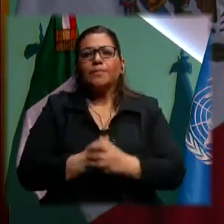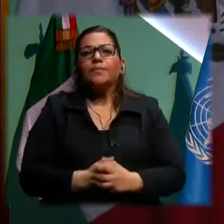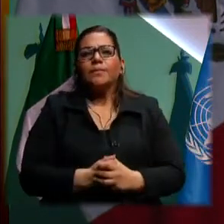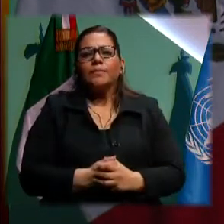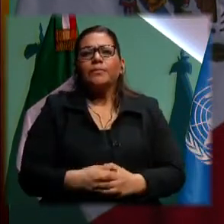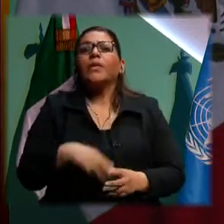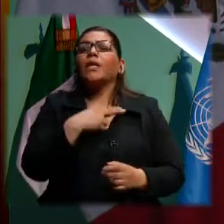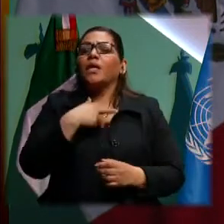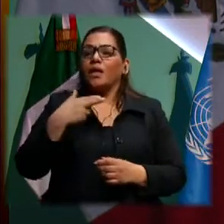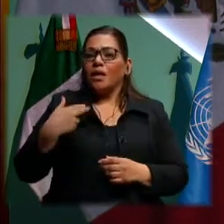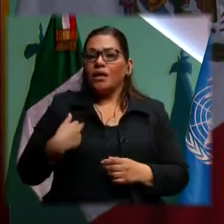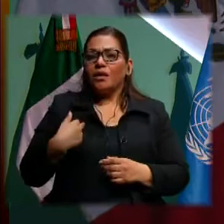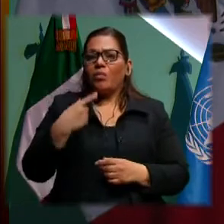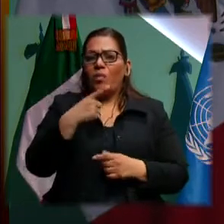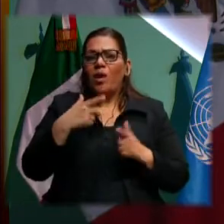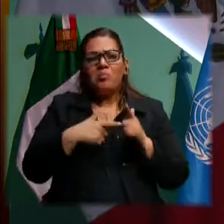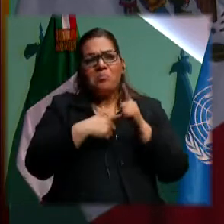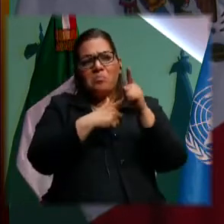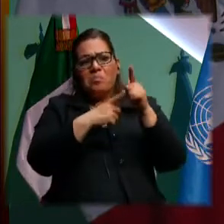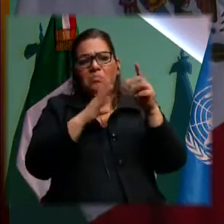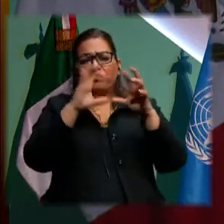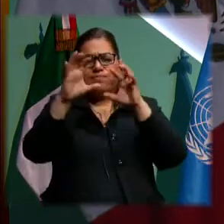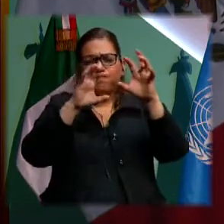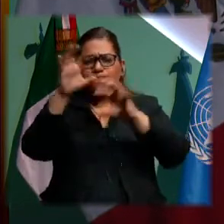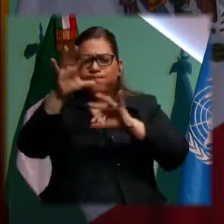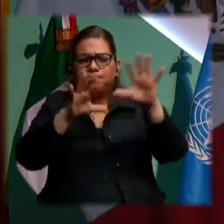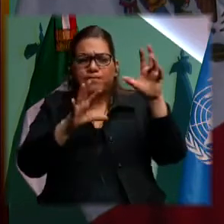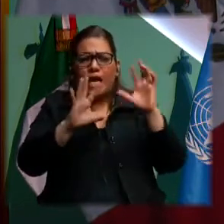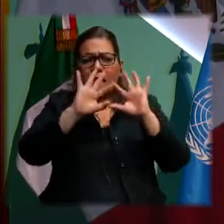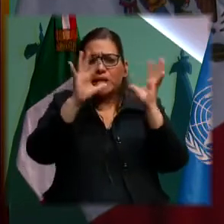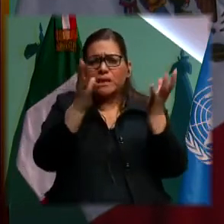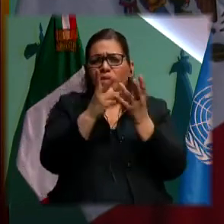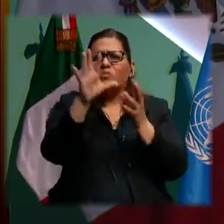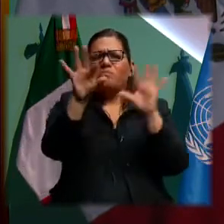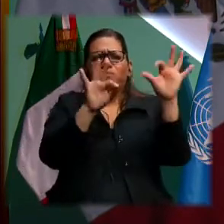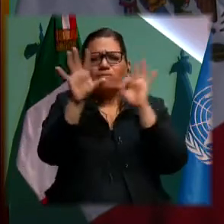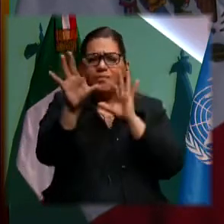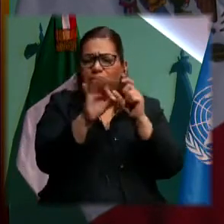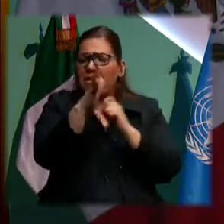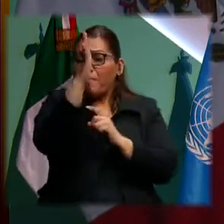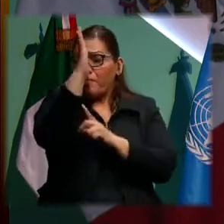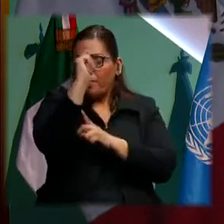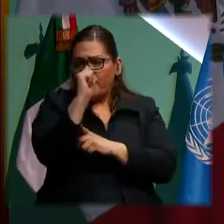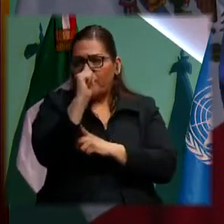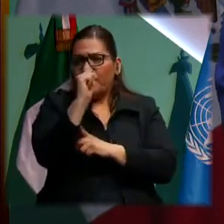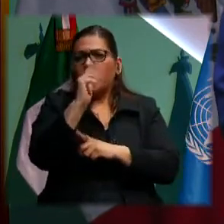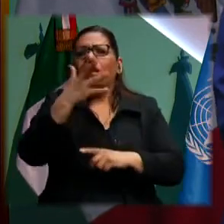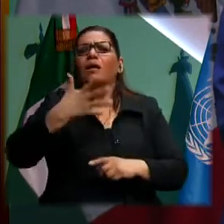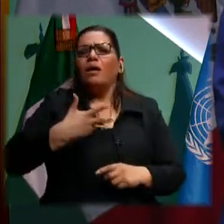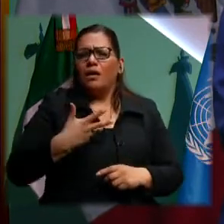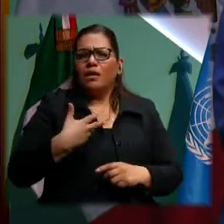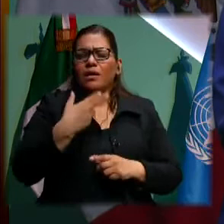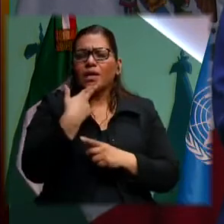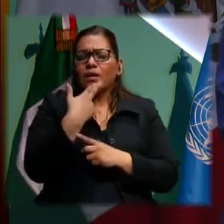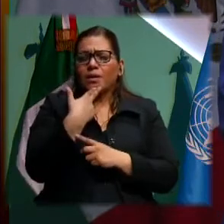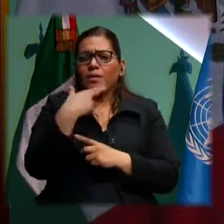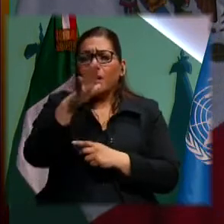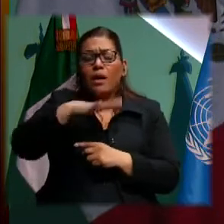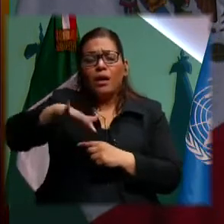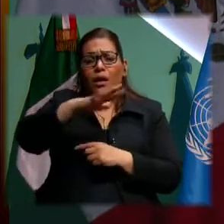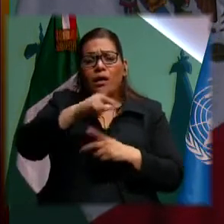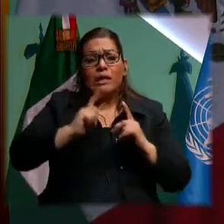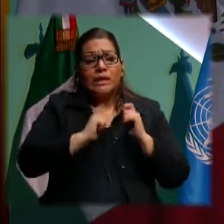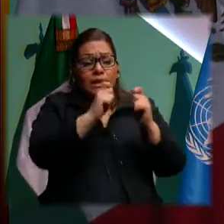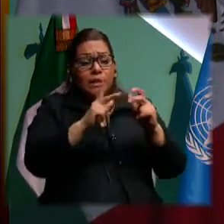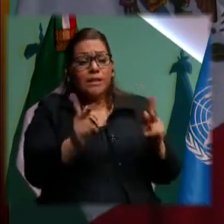has been vexing to so many. What does it mean? Well, it means that we are users, providers, technologists,